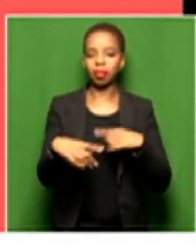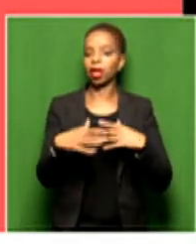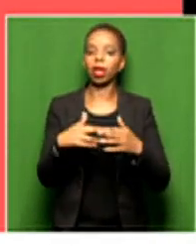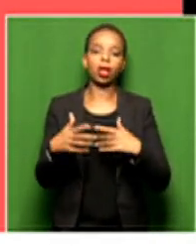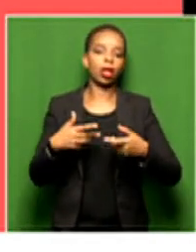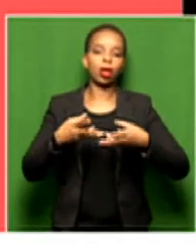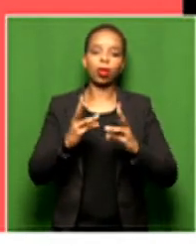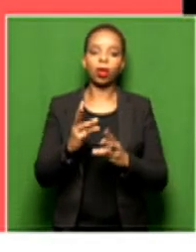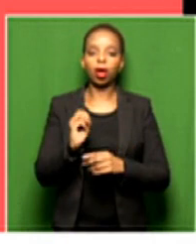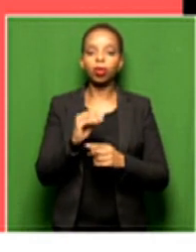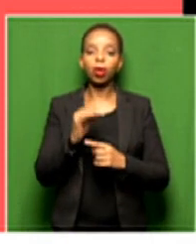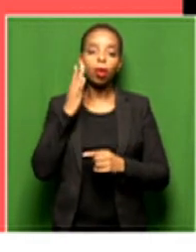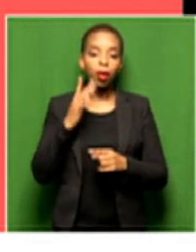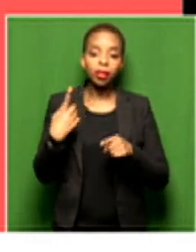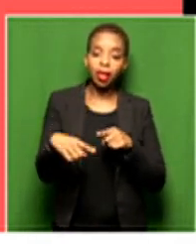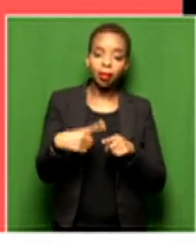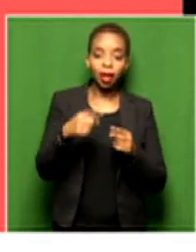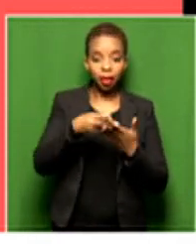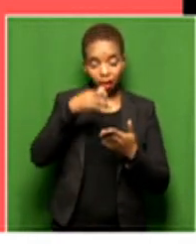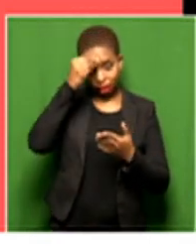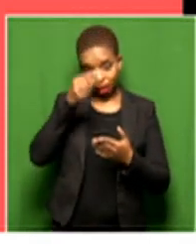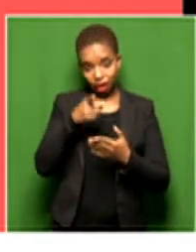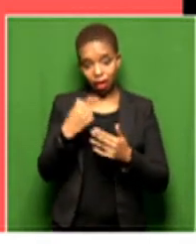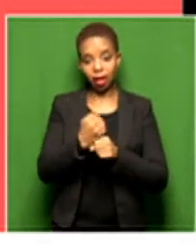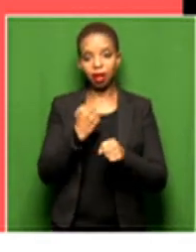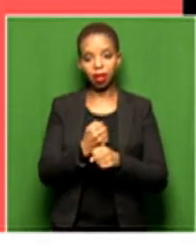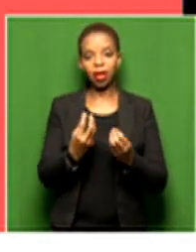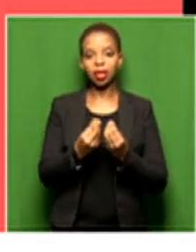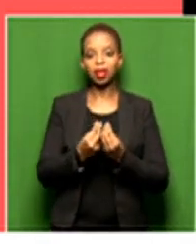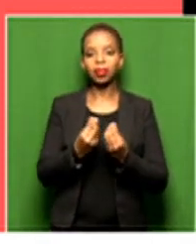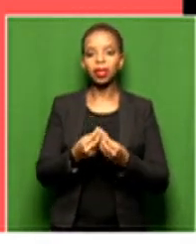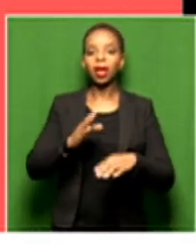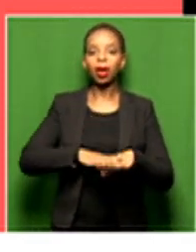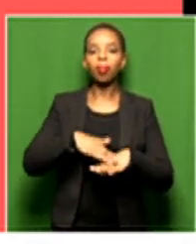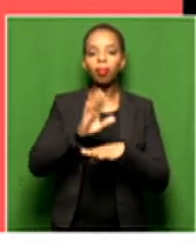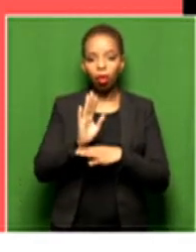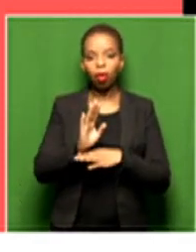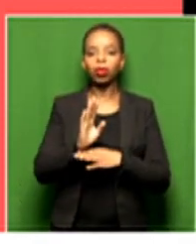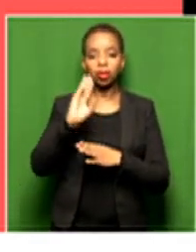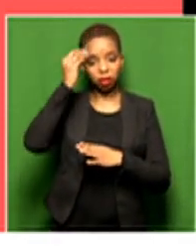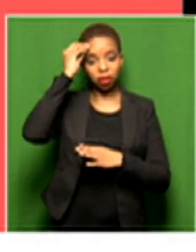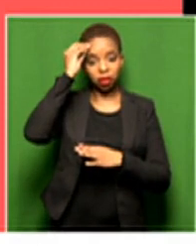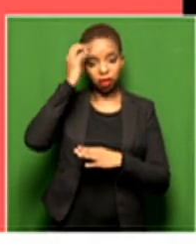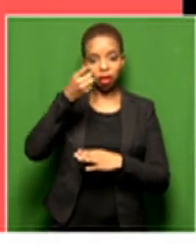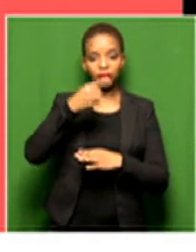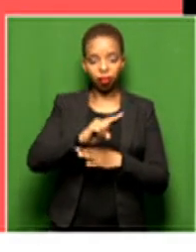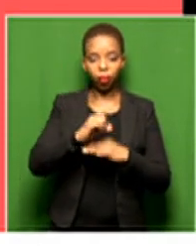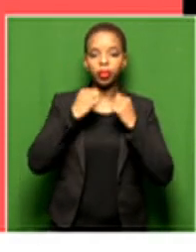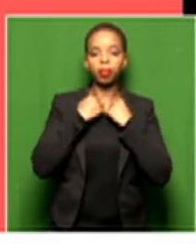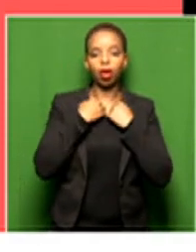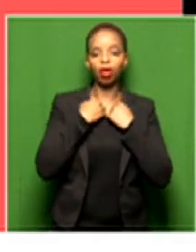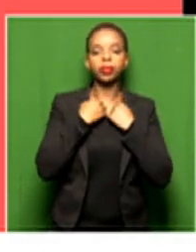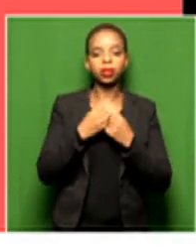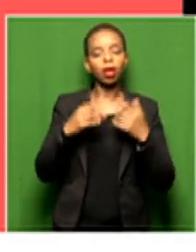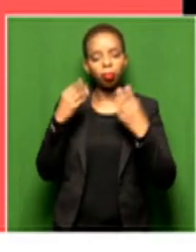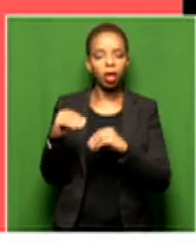as they're playing and learning, that always makes something a little bit more interesting for the parents and exciting for the children themselves. So it's certainly keeping